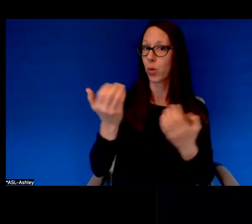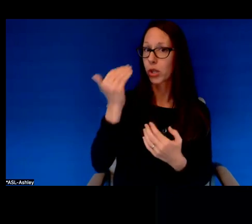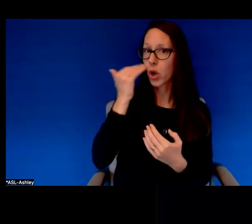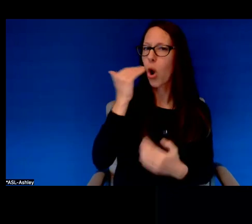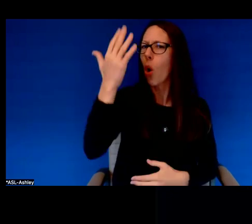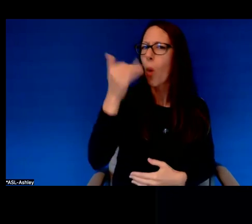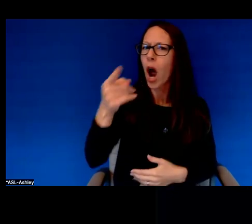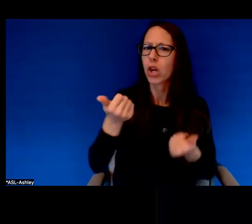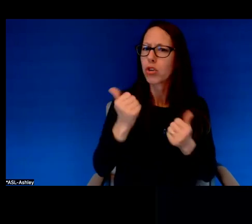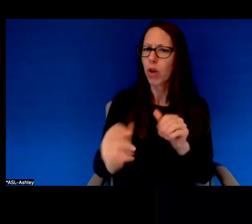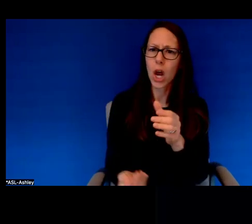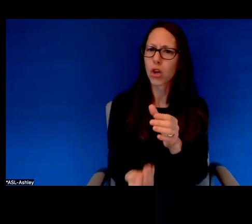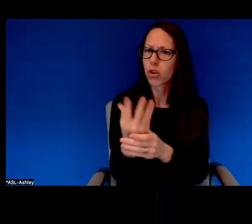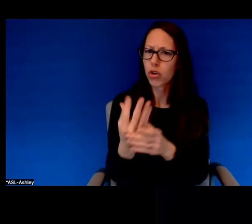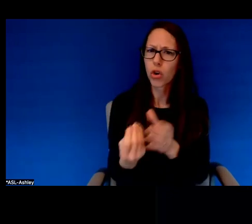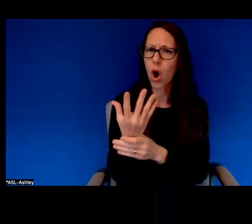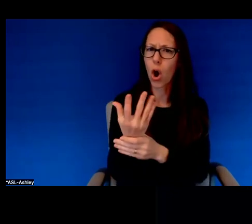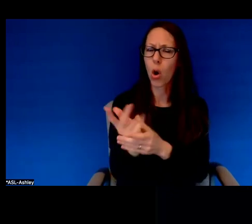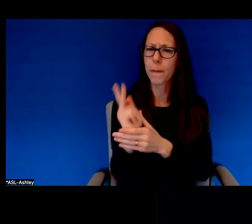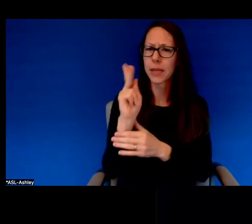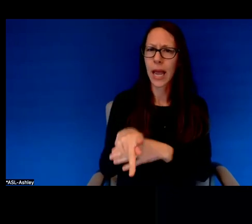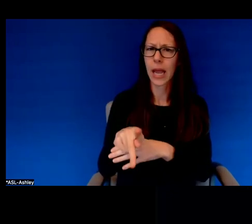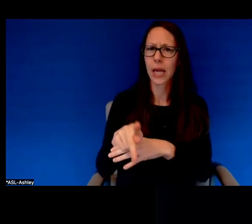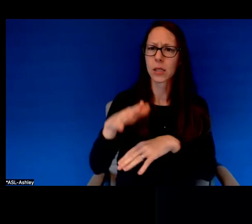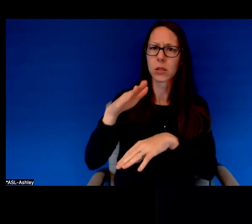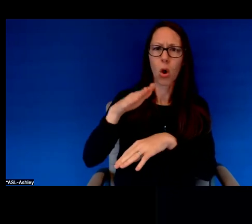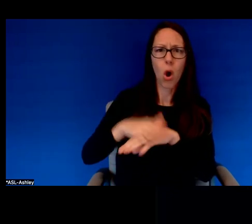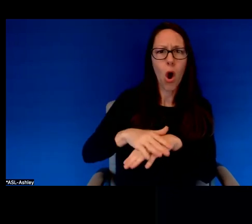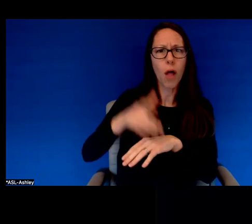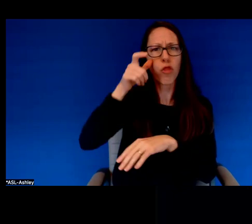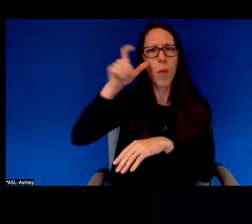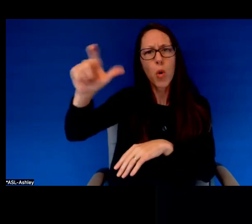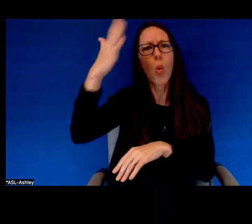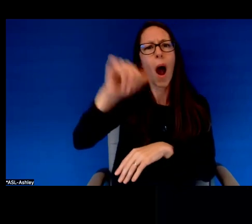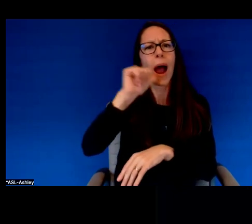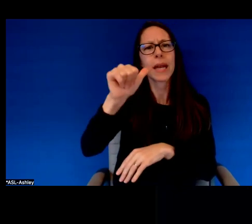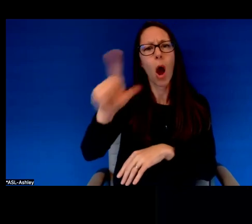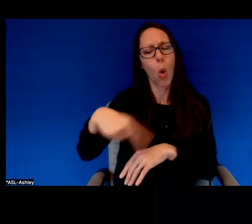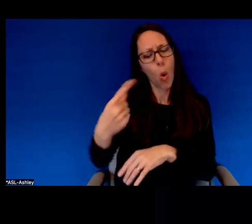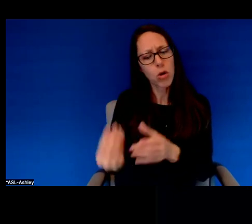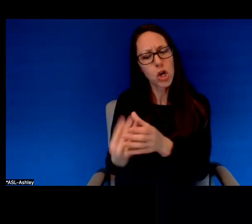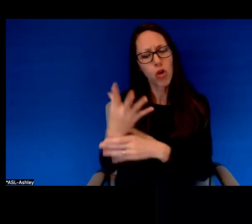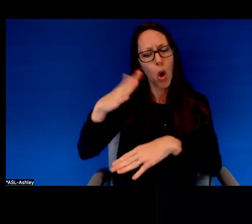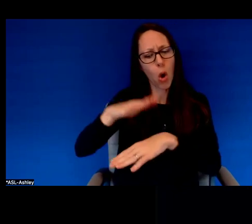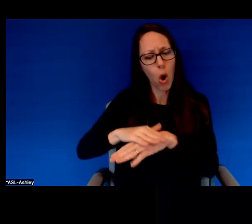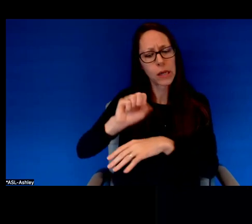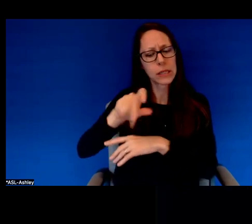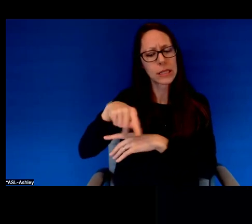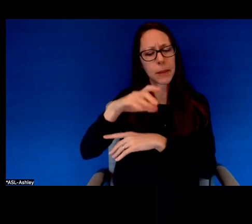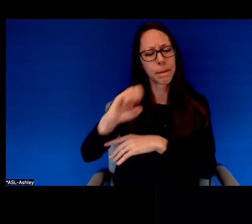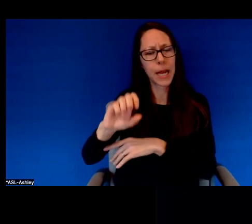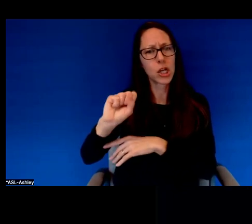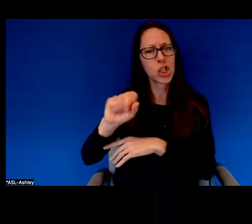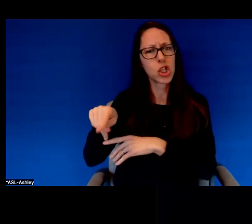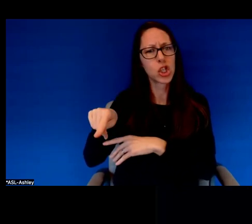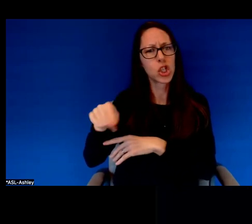trying to grow plants on the moon? Why don't you just grow them in spaceships? Like, what are the pluses and minuses for those two environments?